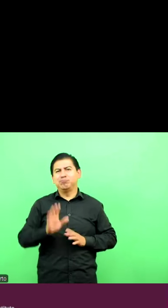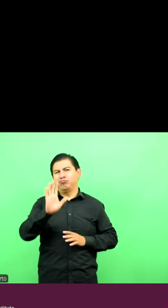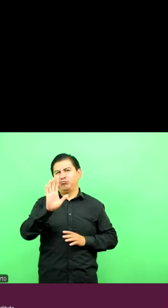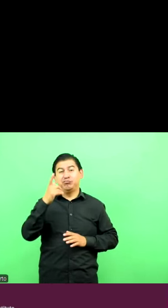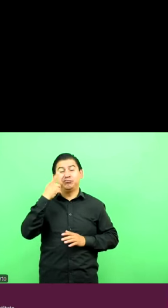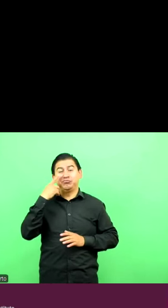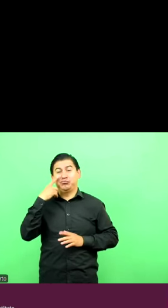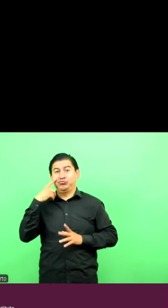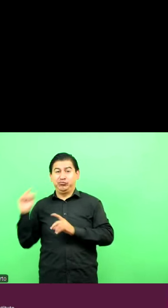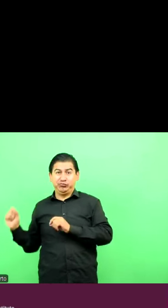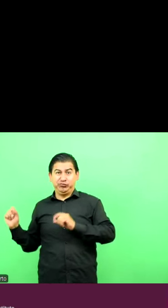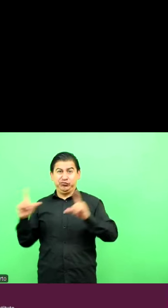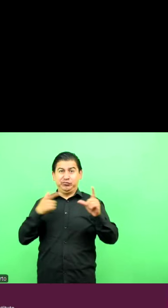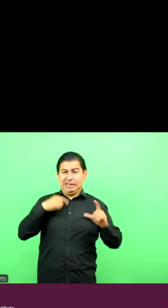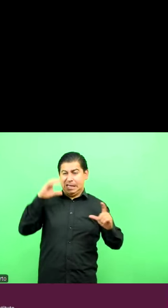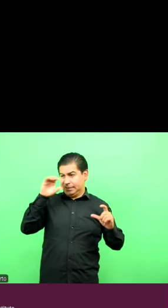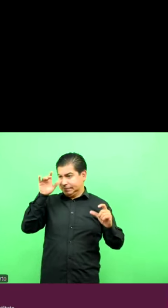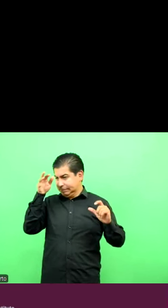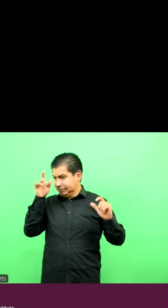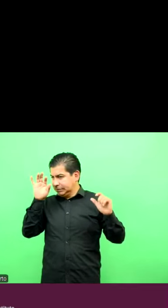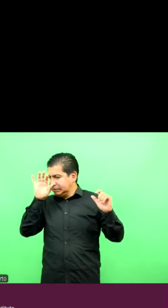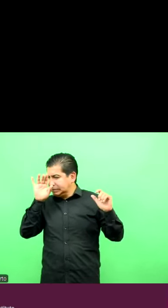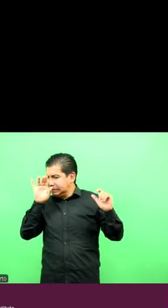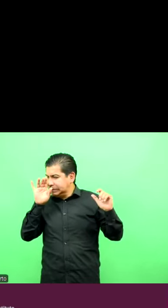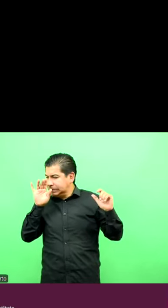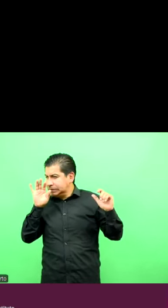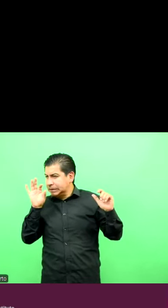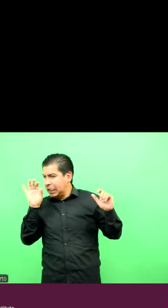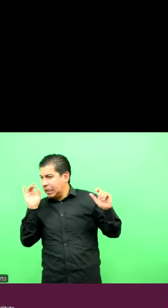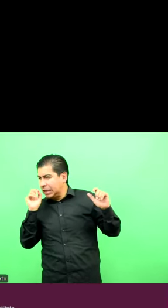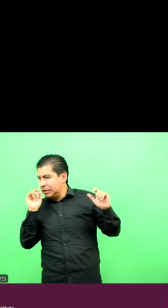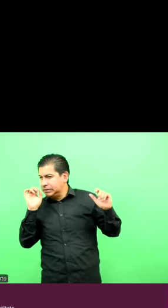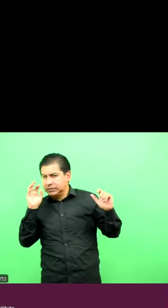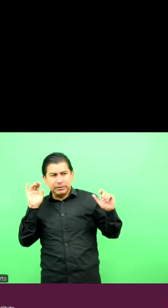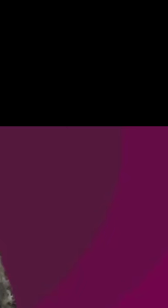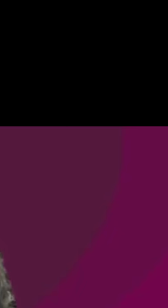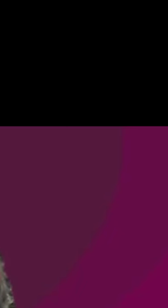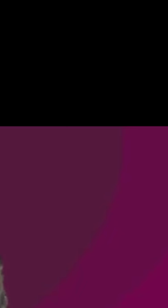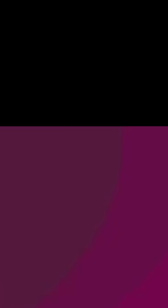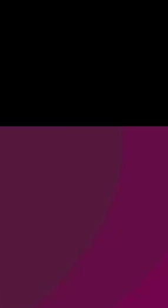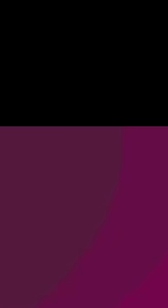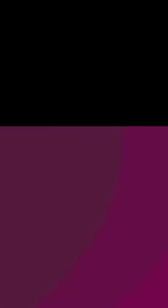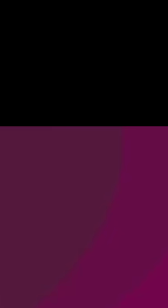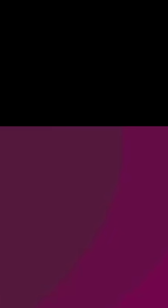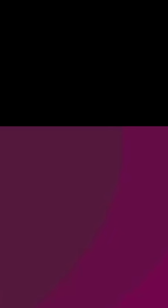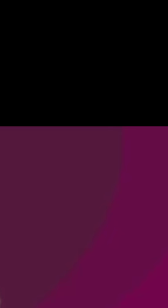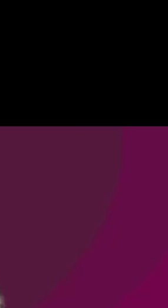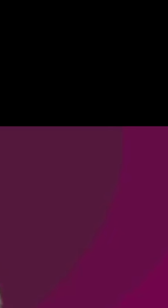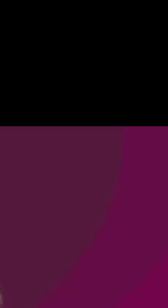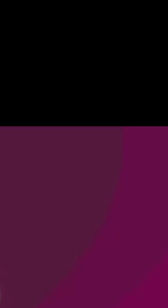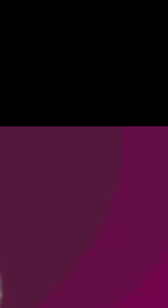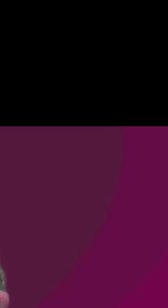went. So I will stop sharing,